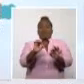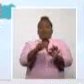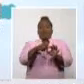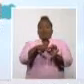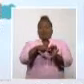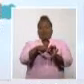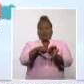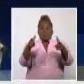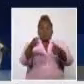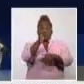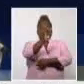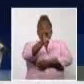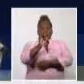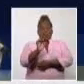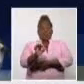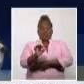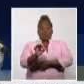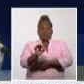84.2%.